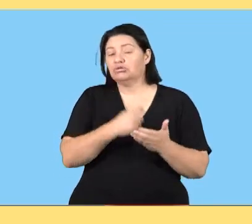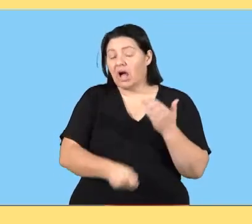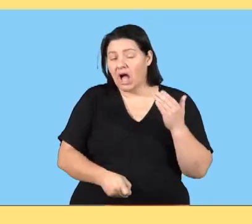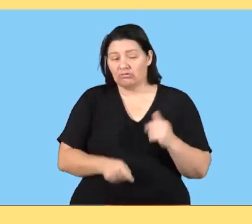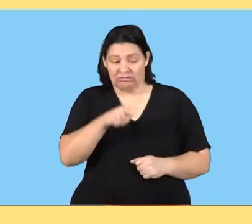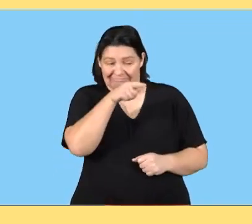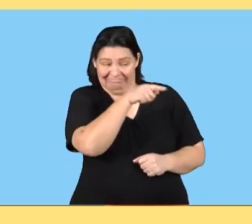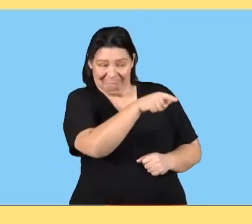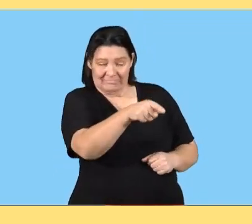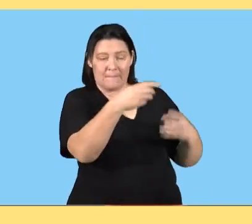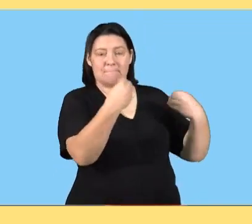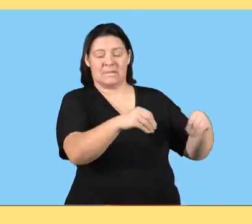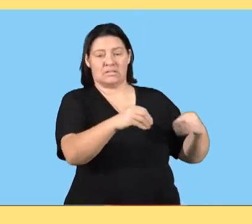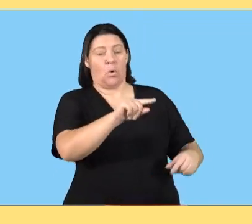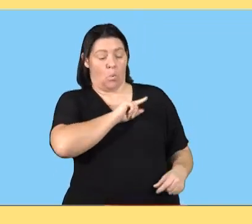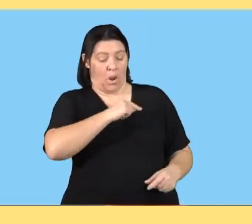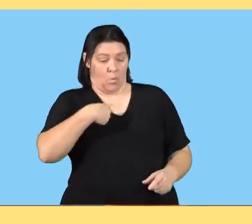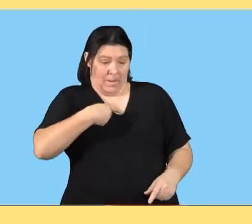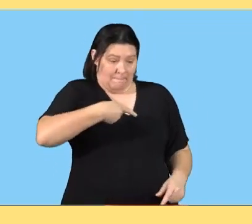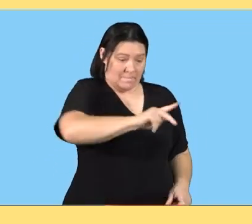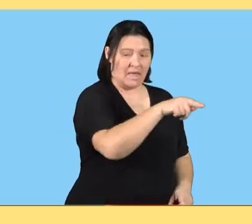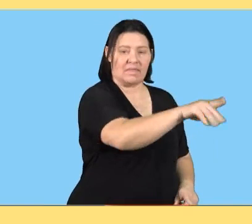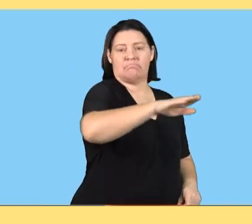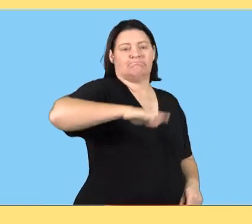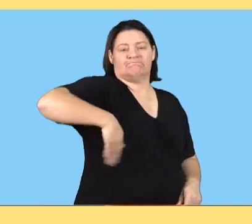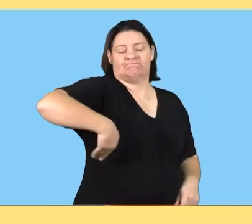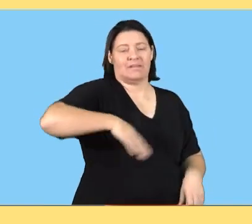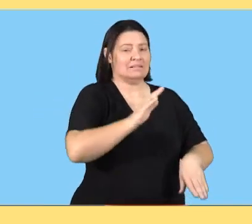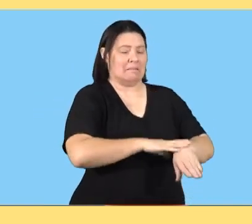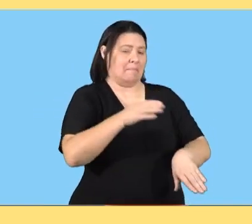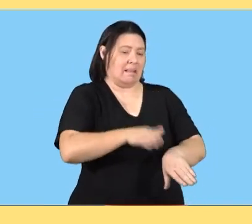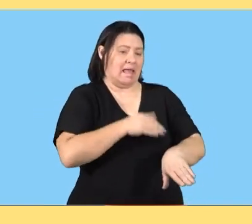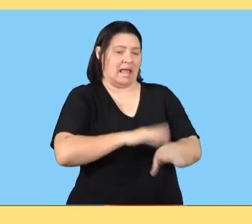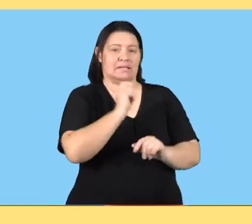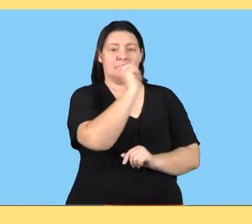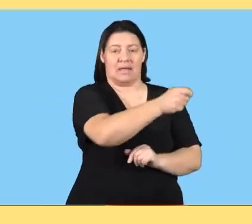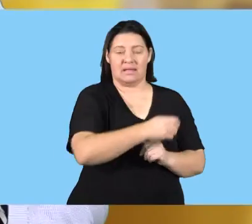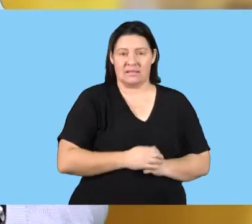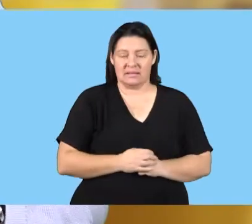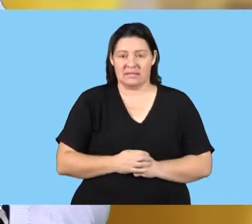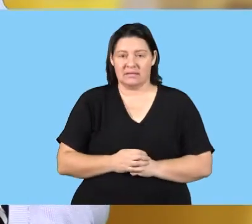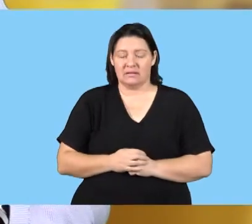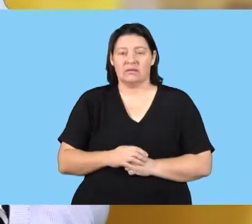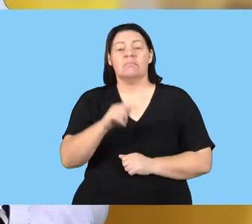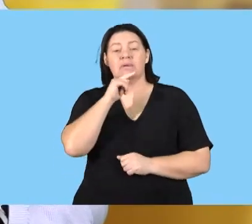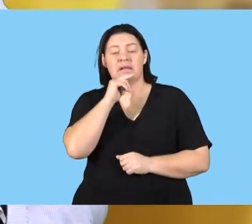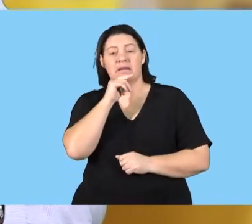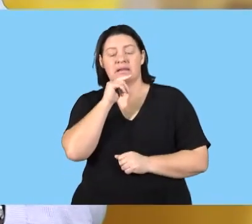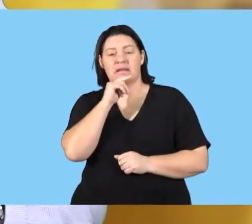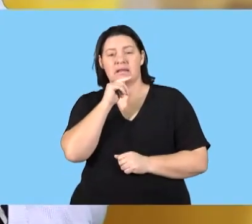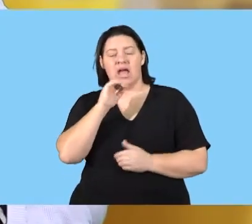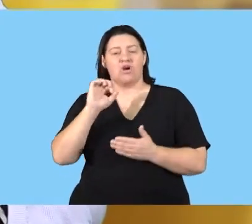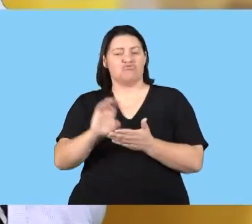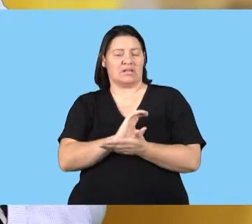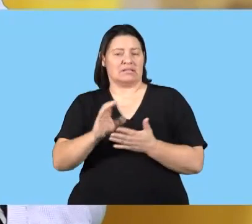is charged by creditors when we have not settled our accounts on time. You now understand already what